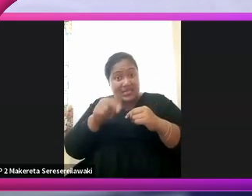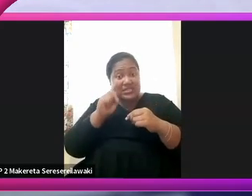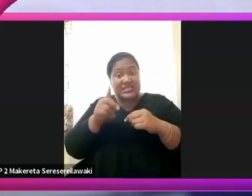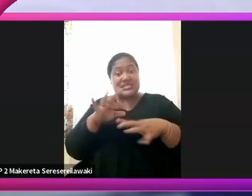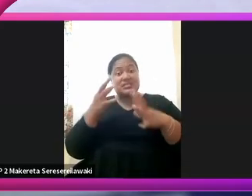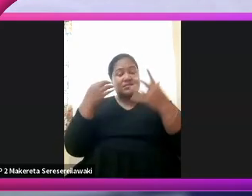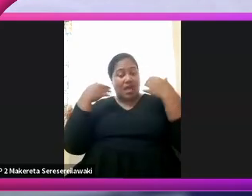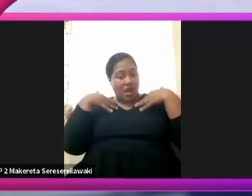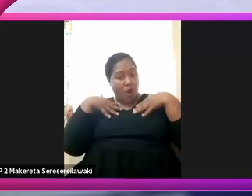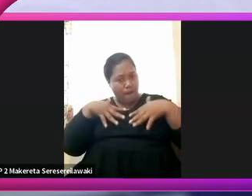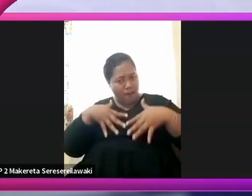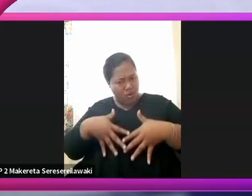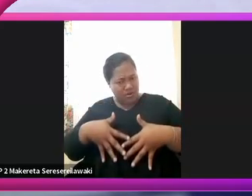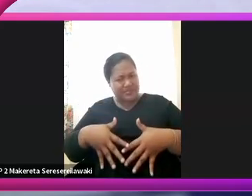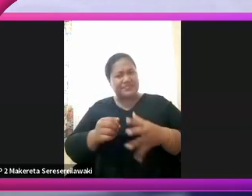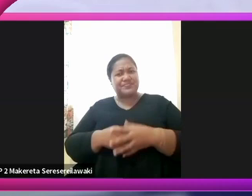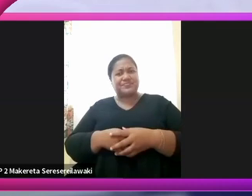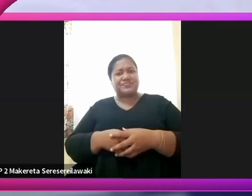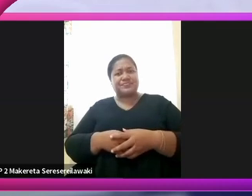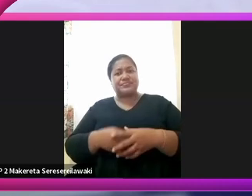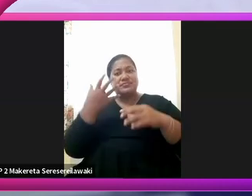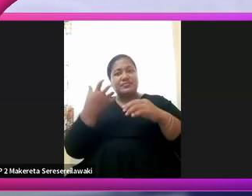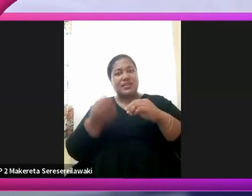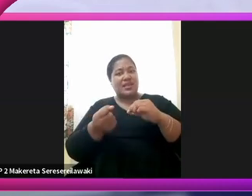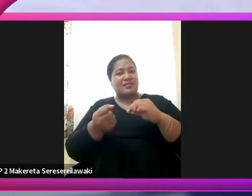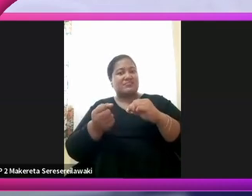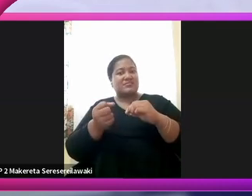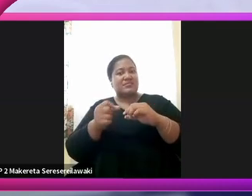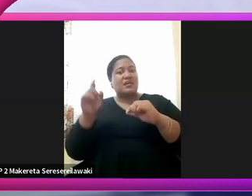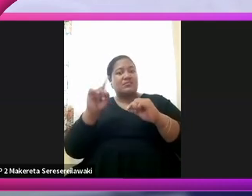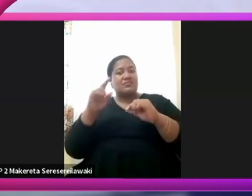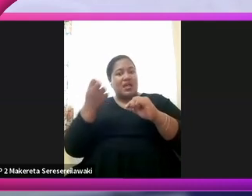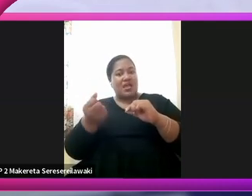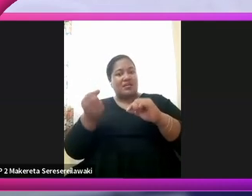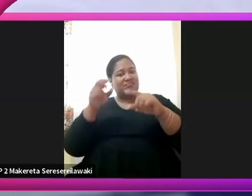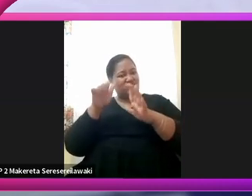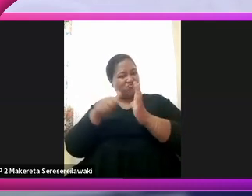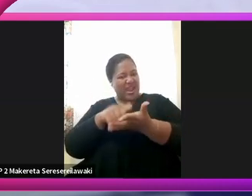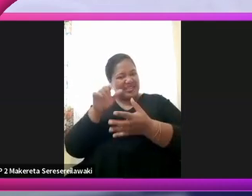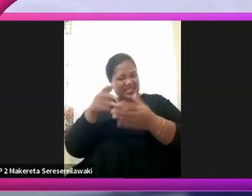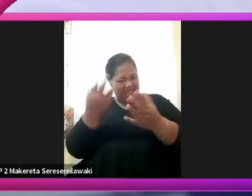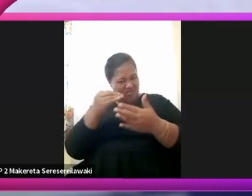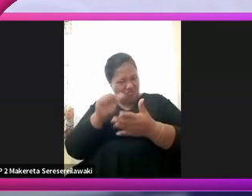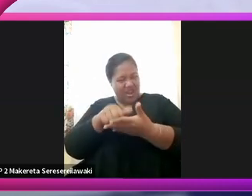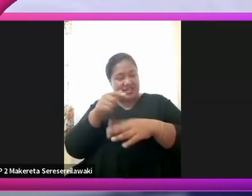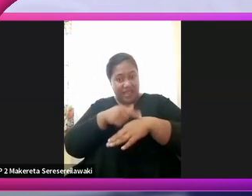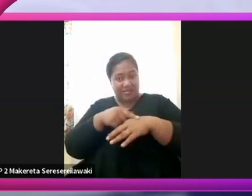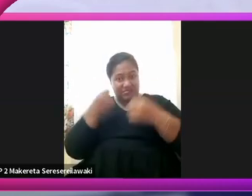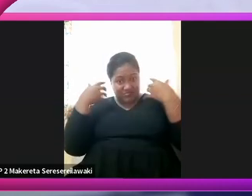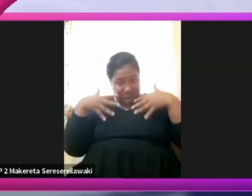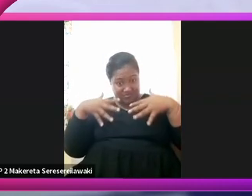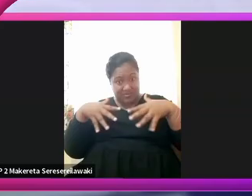hormone, the pathway, whether they release in the right day, the right time, and all of that. But this is, I'm talking about just